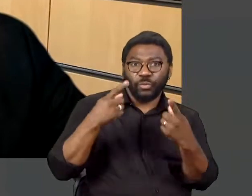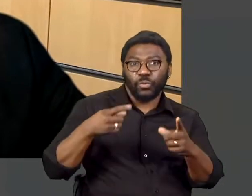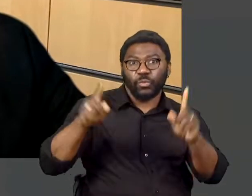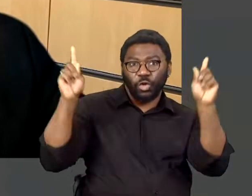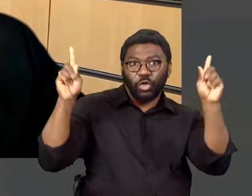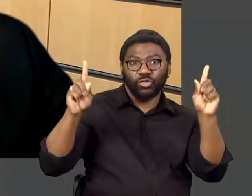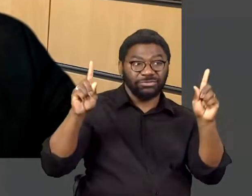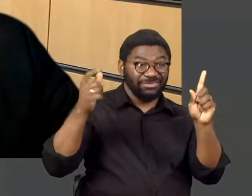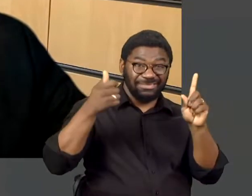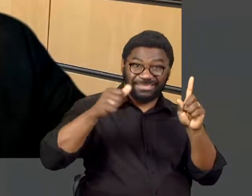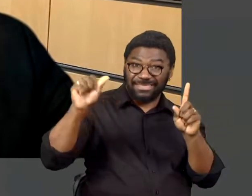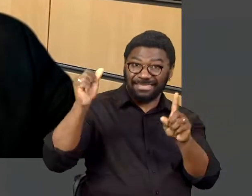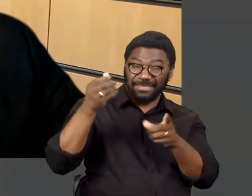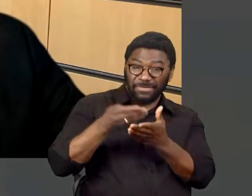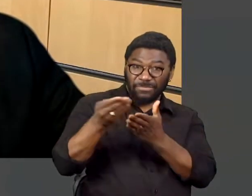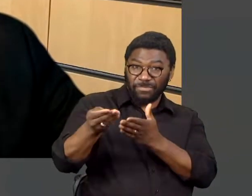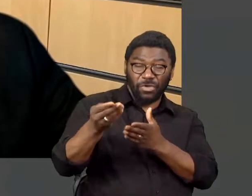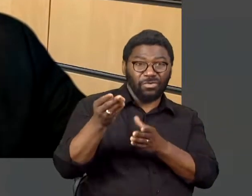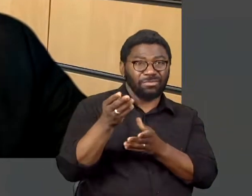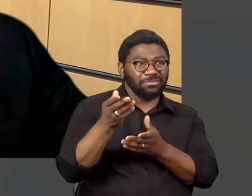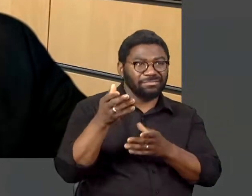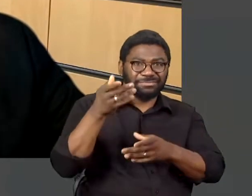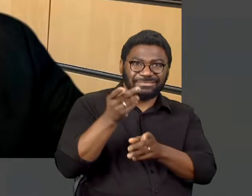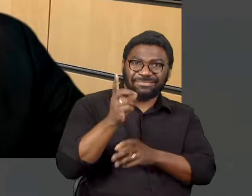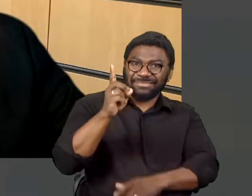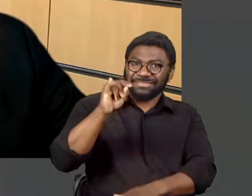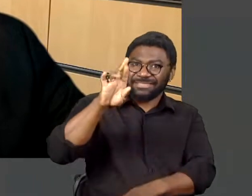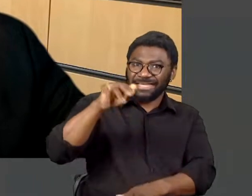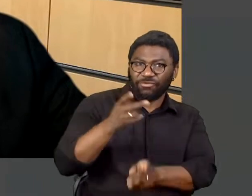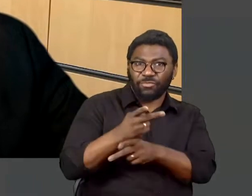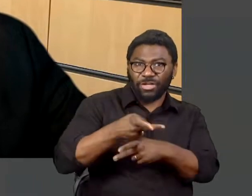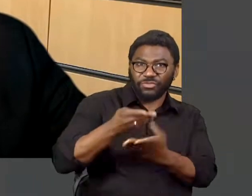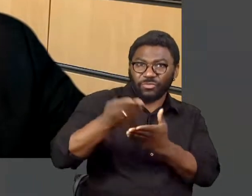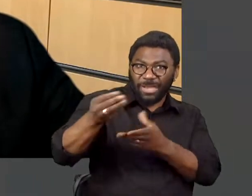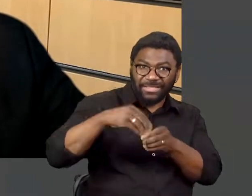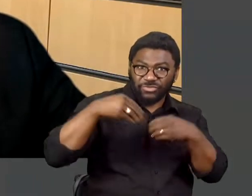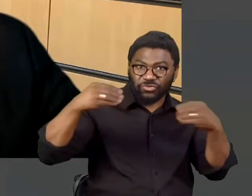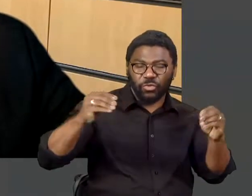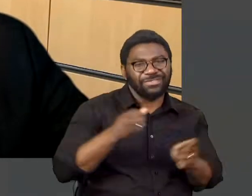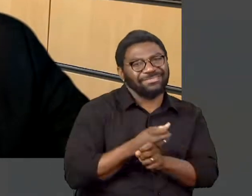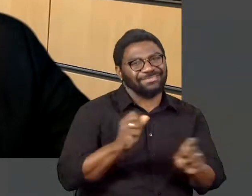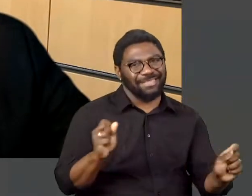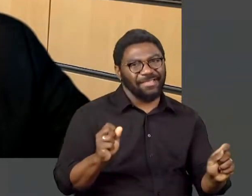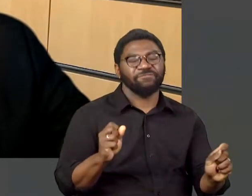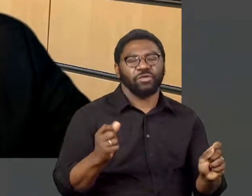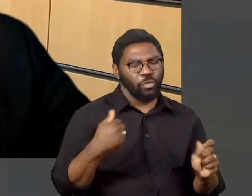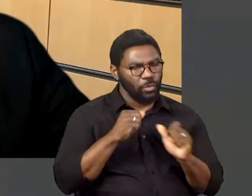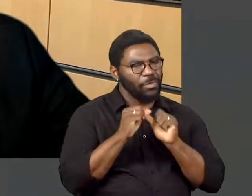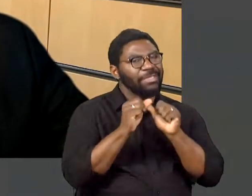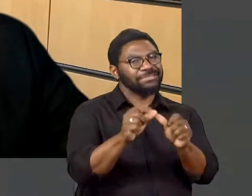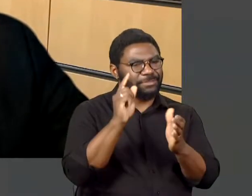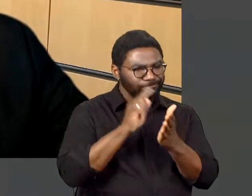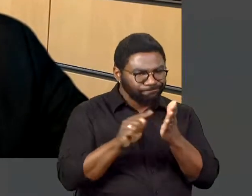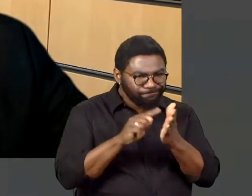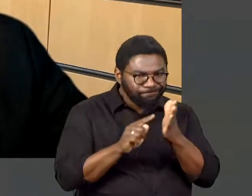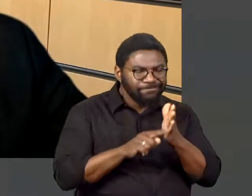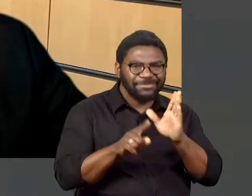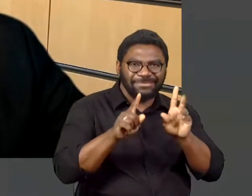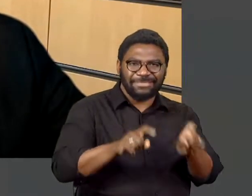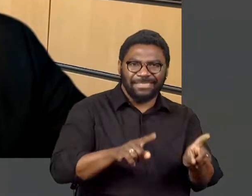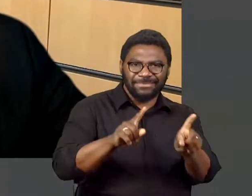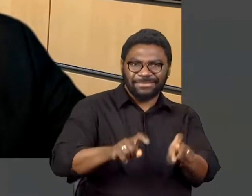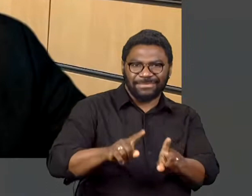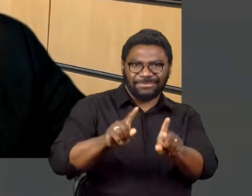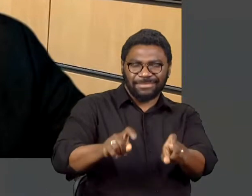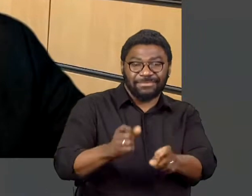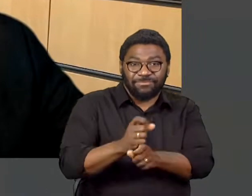safe. Additional sampling and other surveillance activities, of course, will continue. FDA will continue testing to